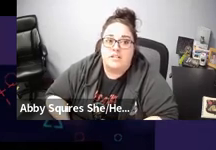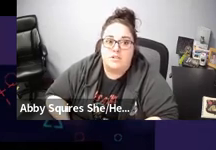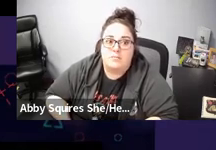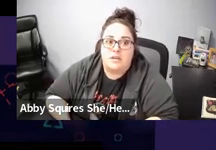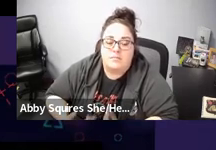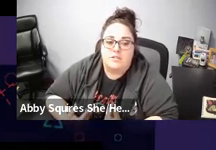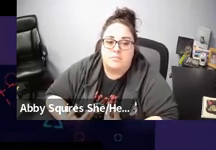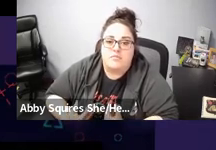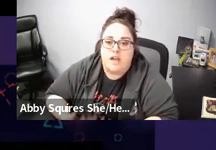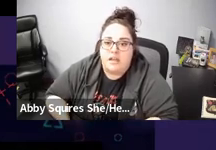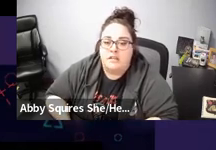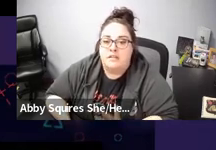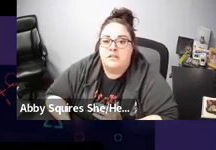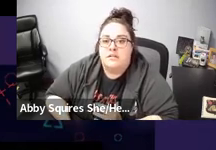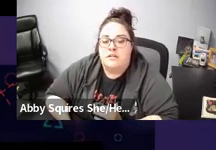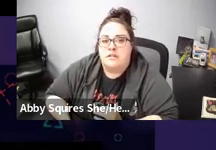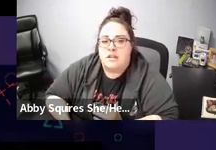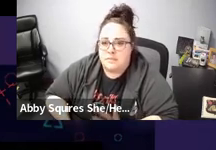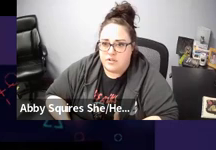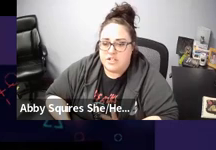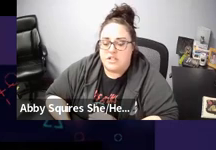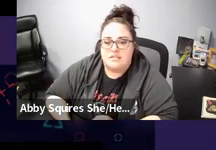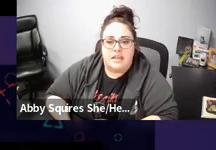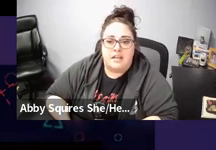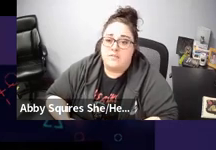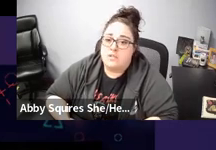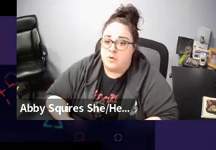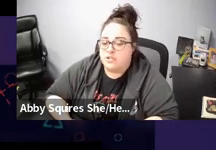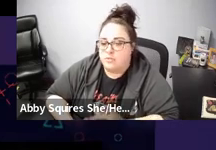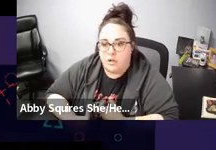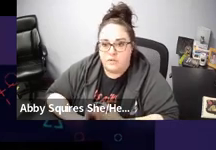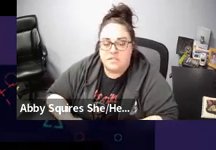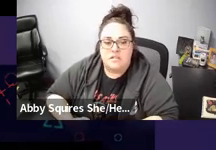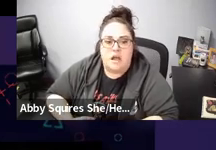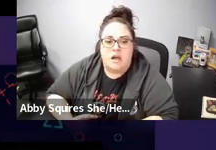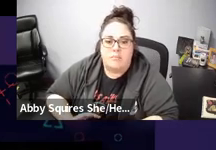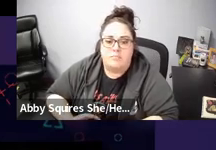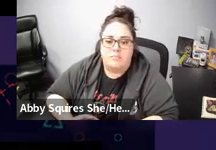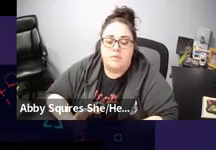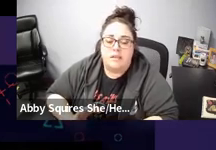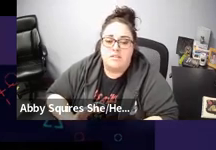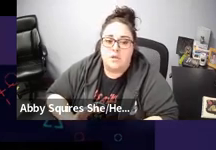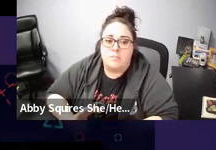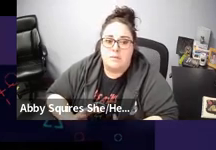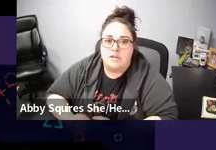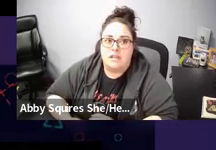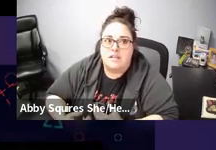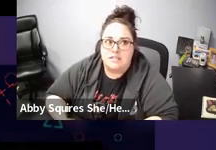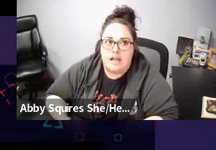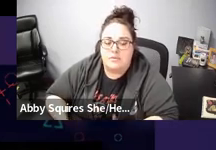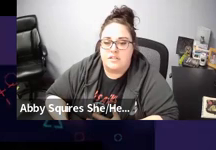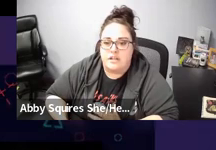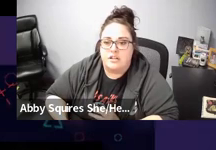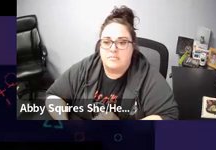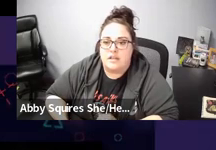we like to be able to provide demonstrations and even short-term loans so people can